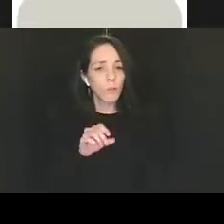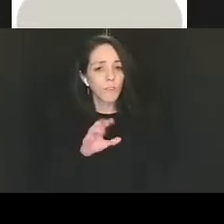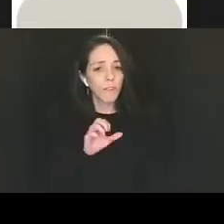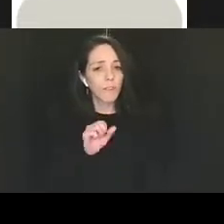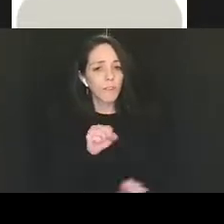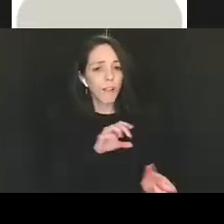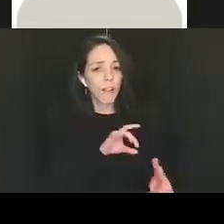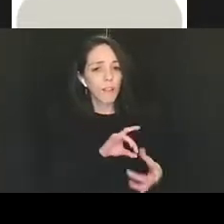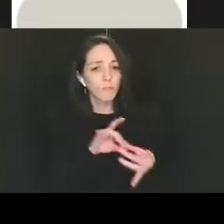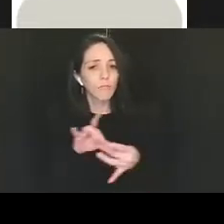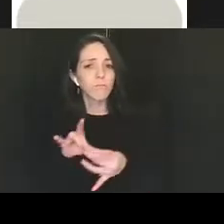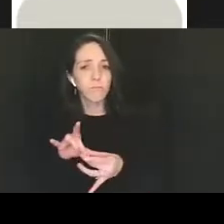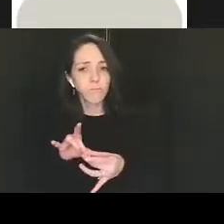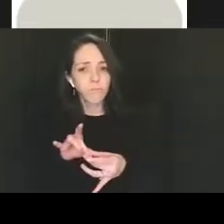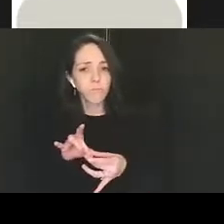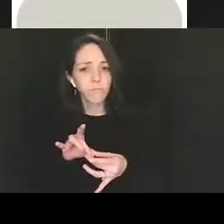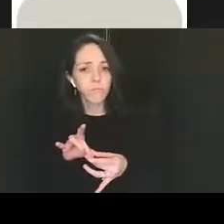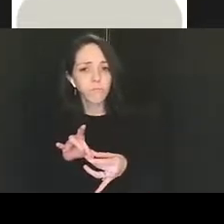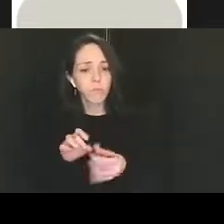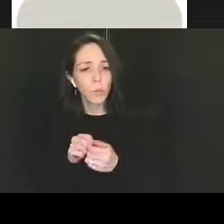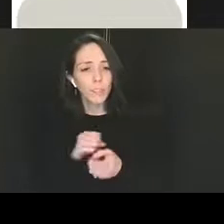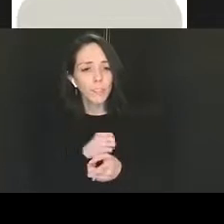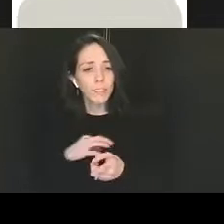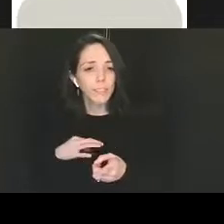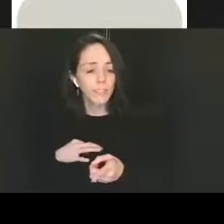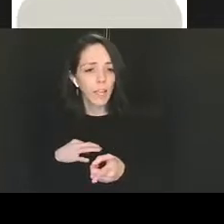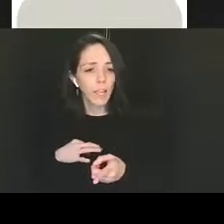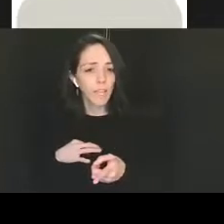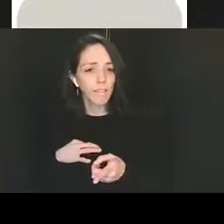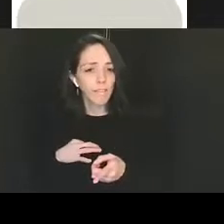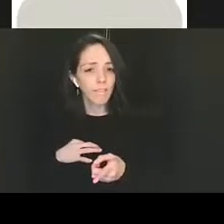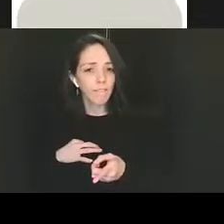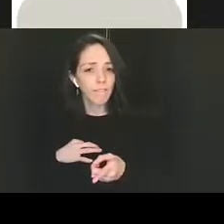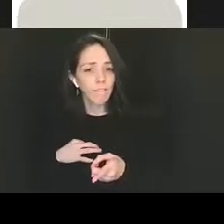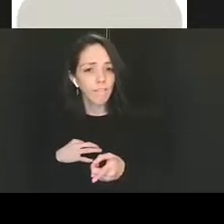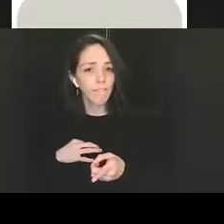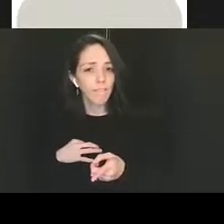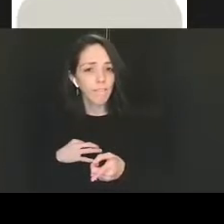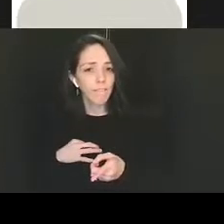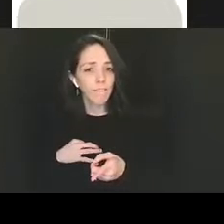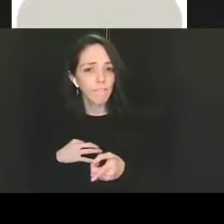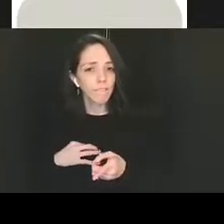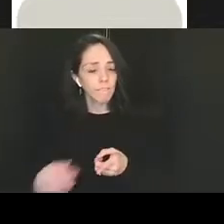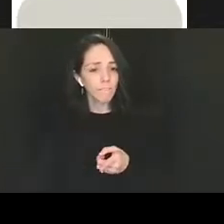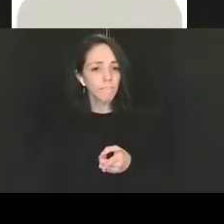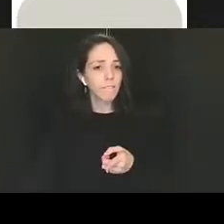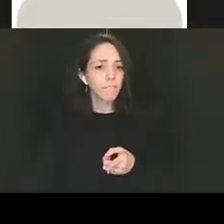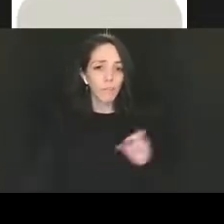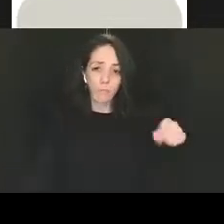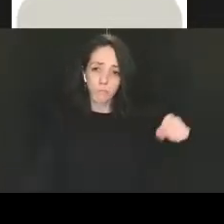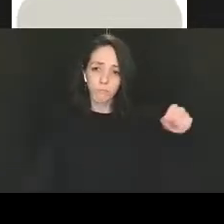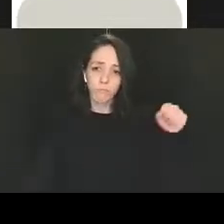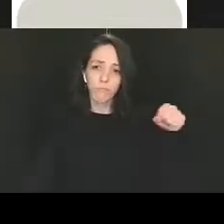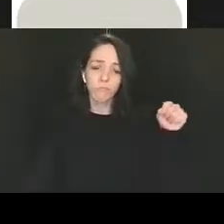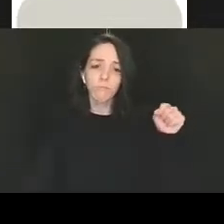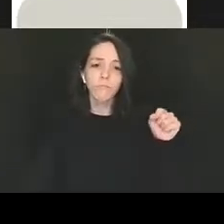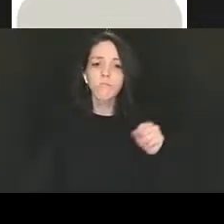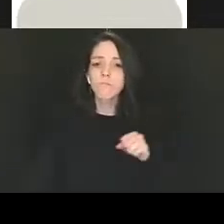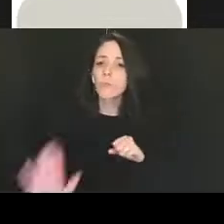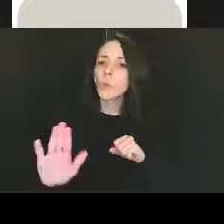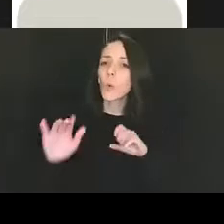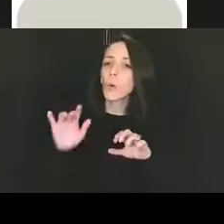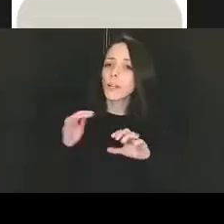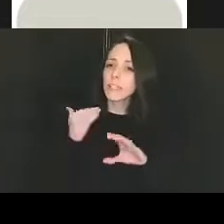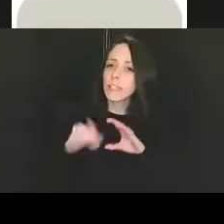to the staff who are working on that specific issue. Yeah, if you can drop your email address in, I'd